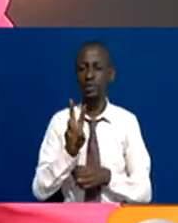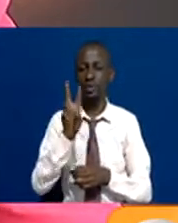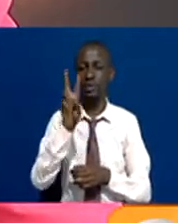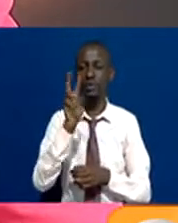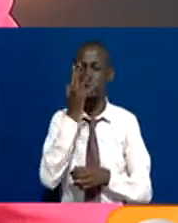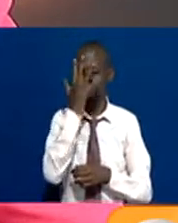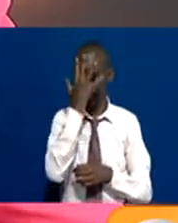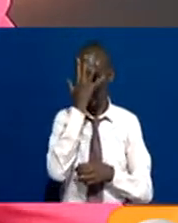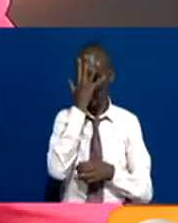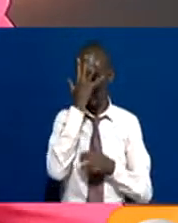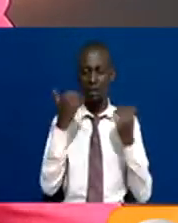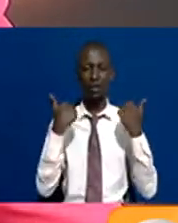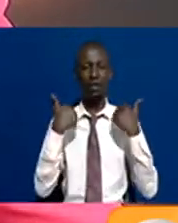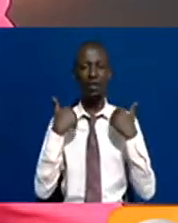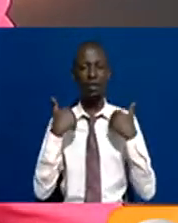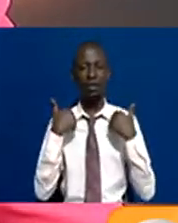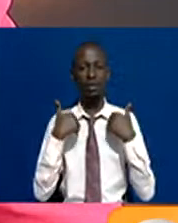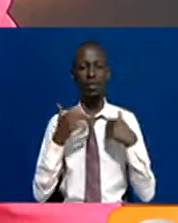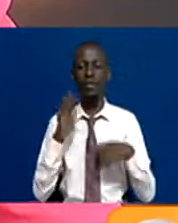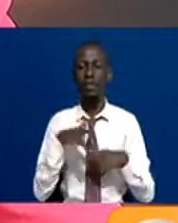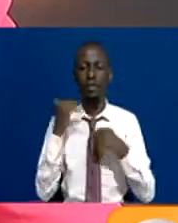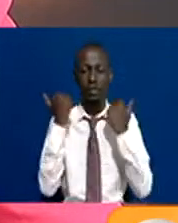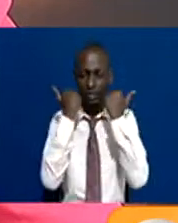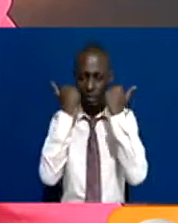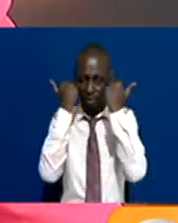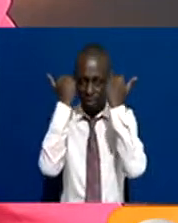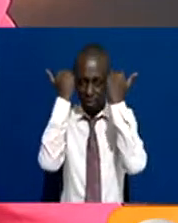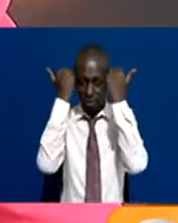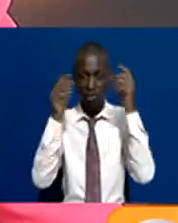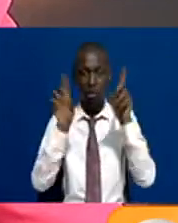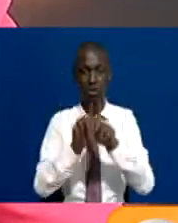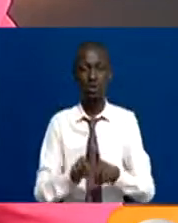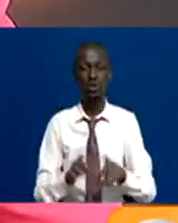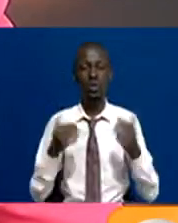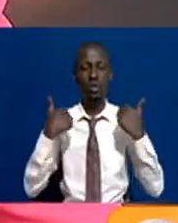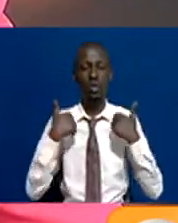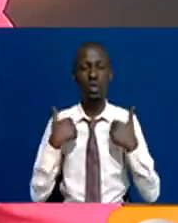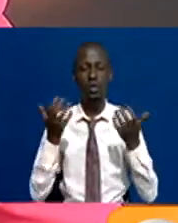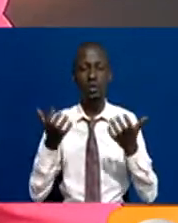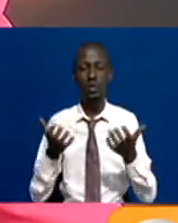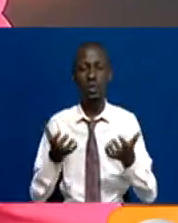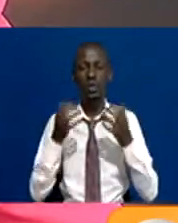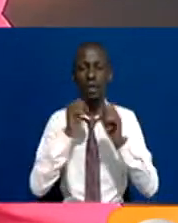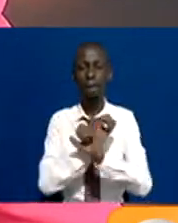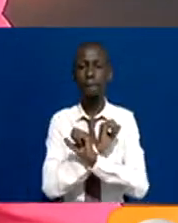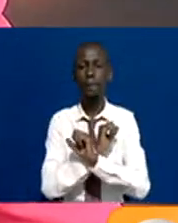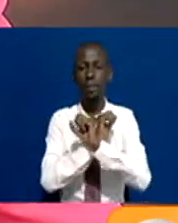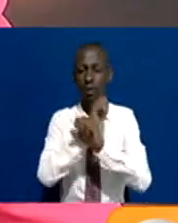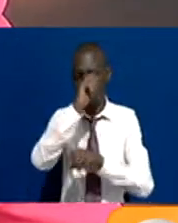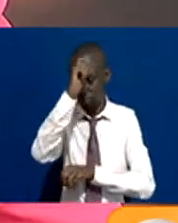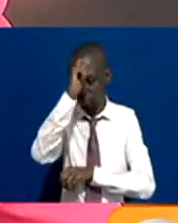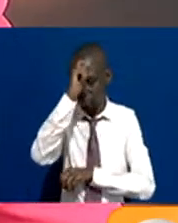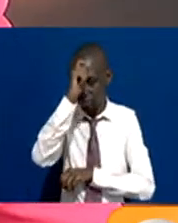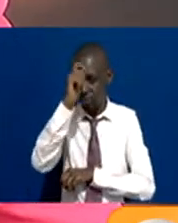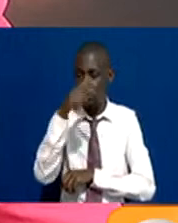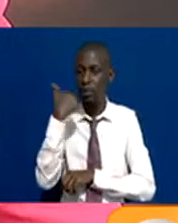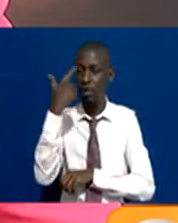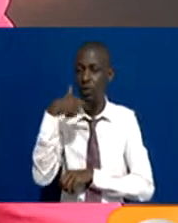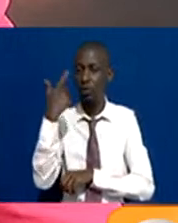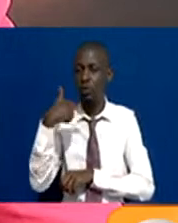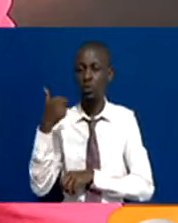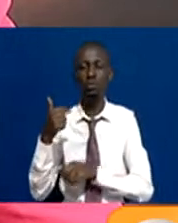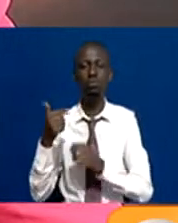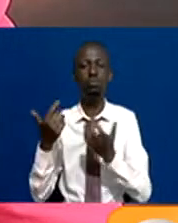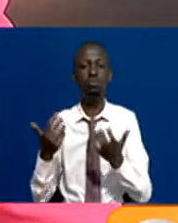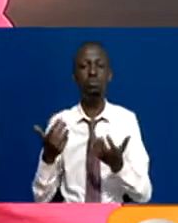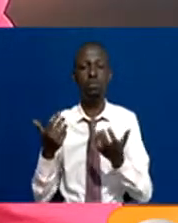shame. Yeah. There's still a bit of stigma associated with it. And we need to protect the dignity of the survivor. We need to